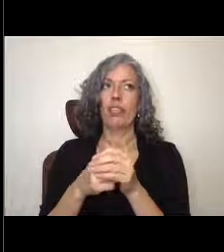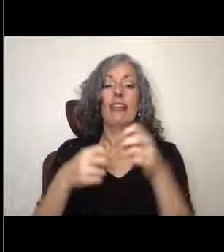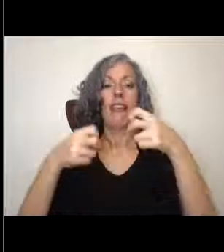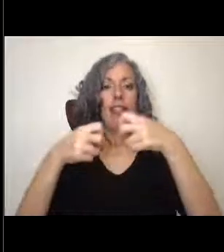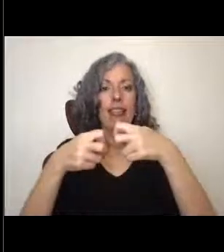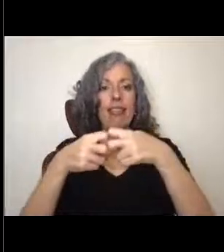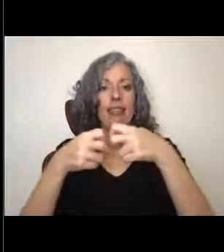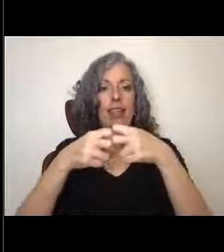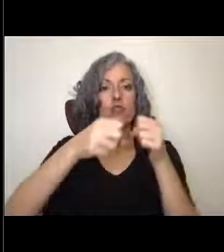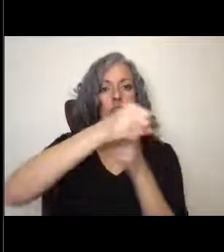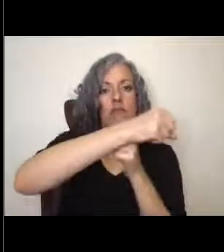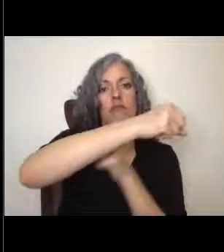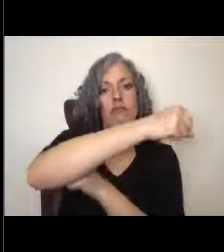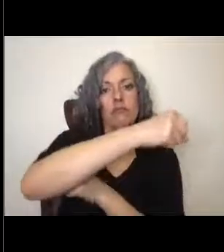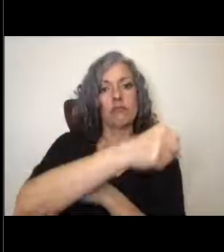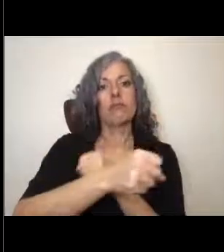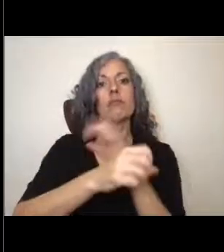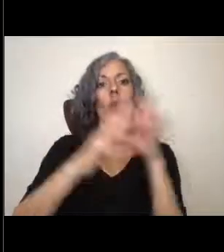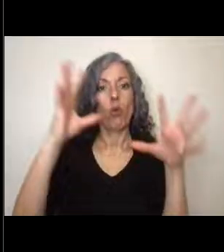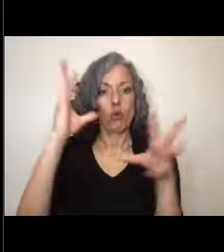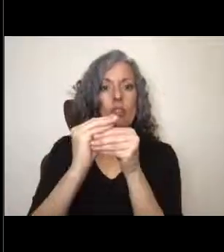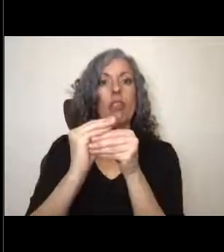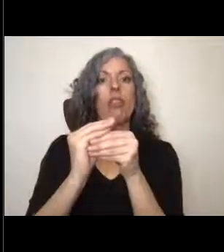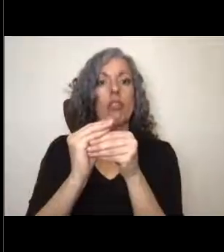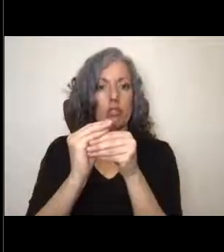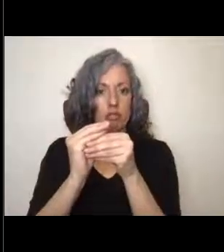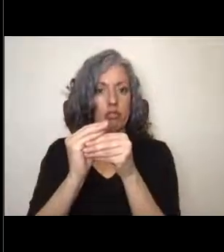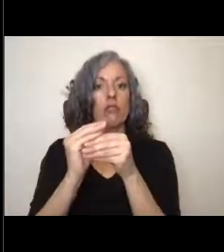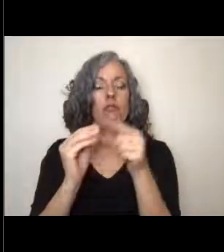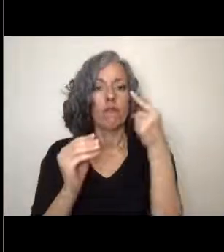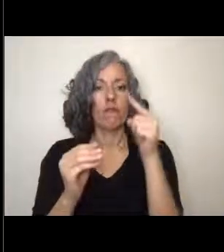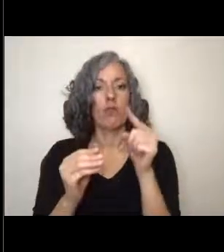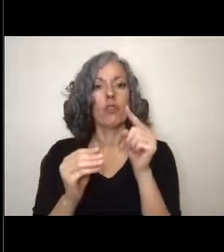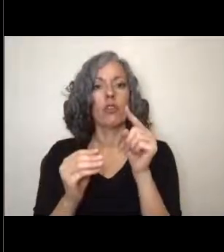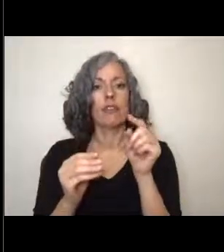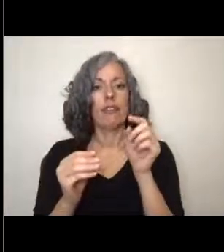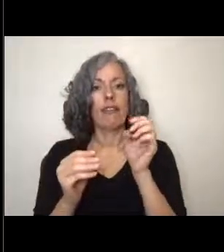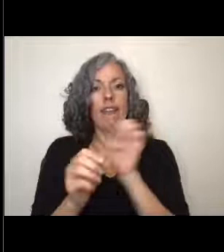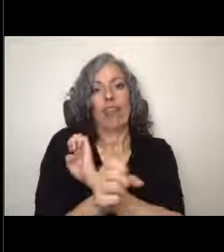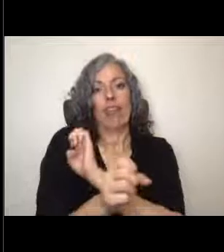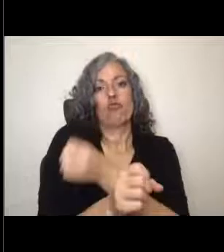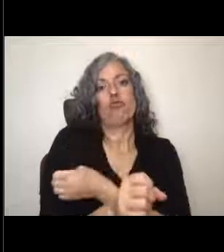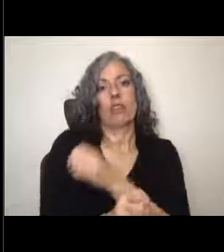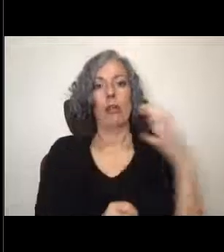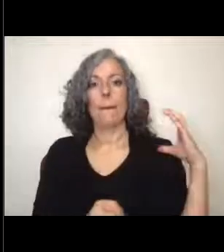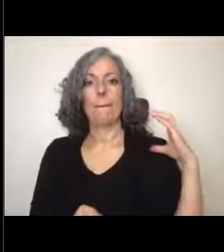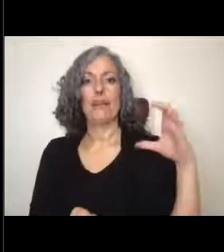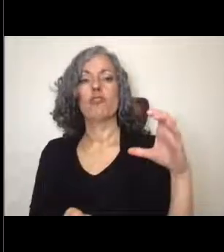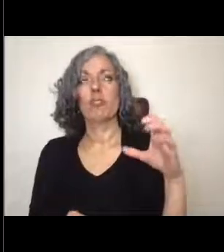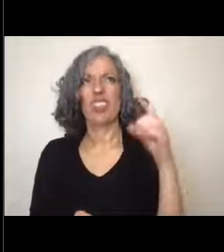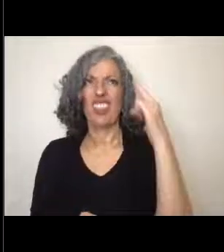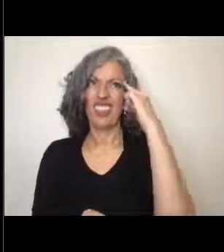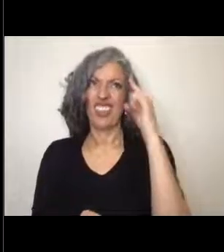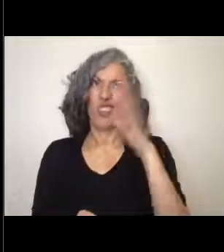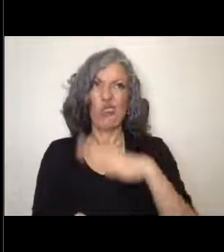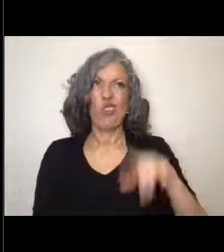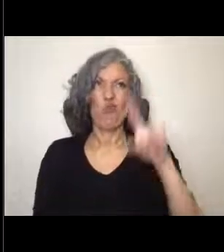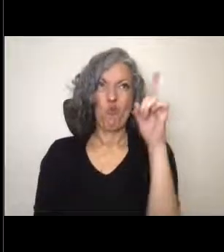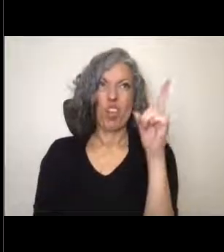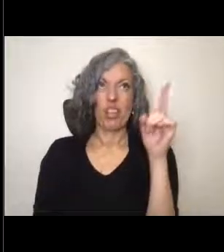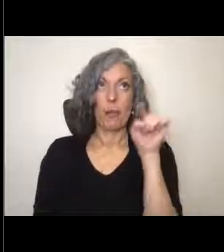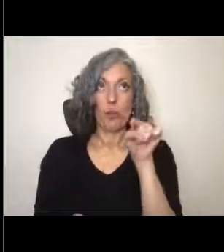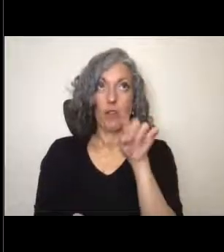of an overall package that includes the Energy Commission funds. And the Energy Commission just got quite a lot. I think it's around 1.4 billion for